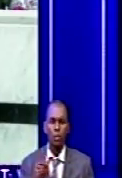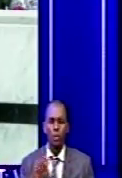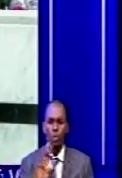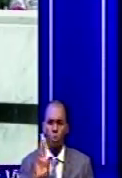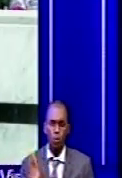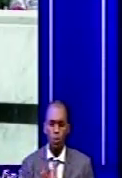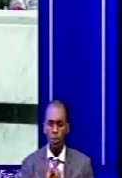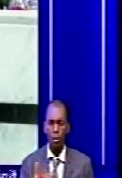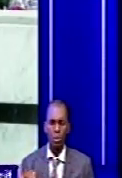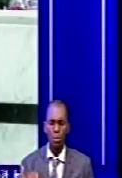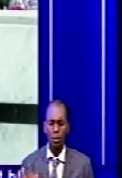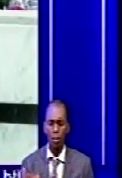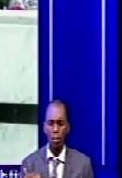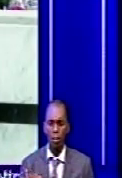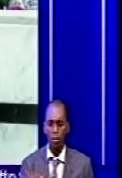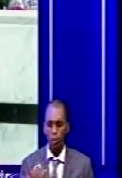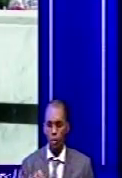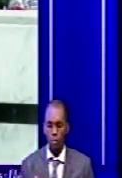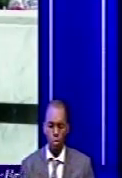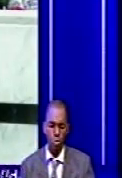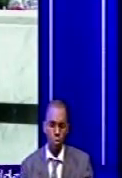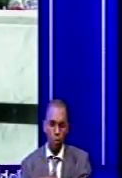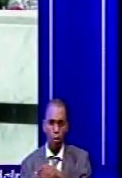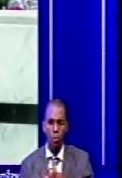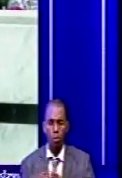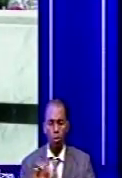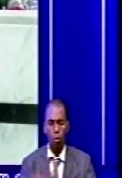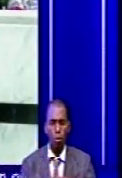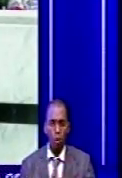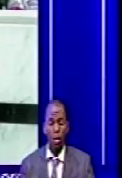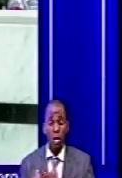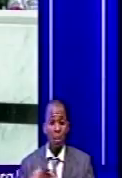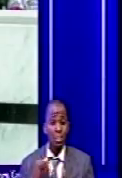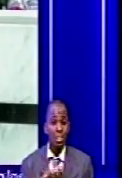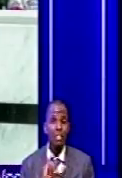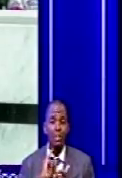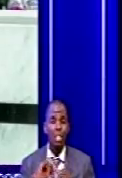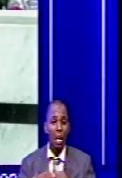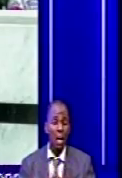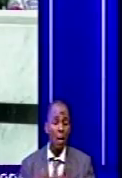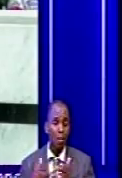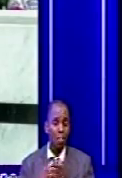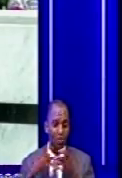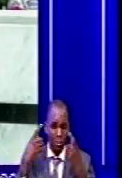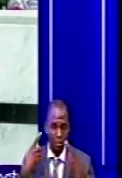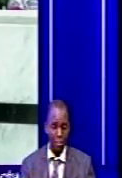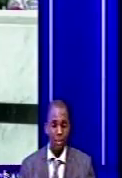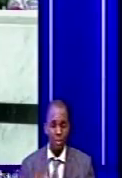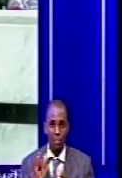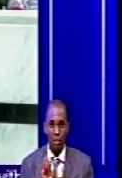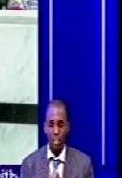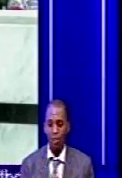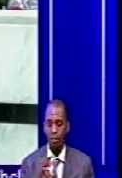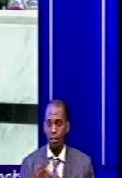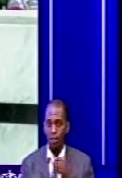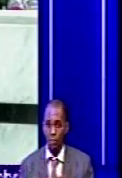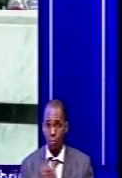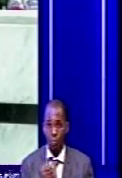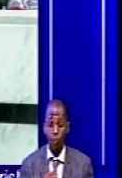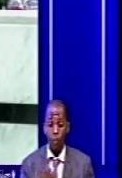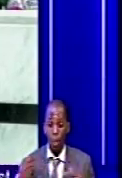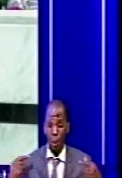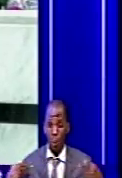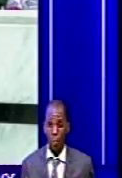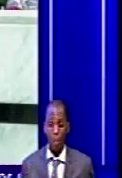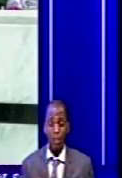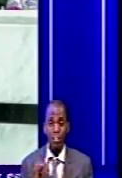to, another problem developed, which was burning over my body like fire. And when during the signs and